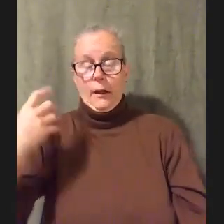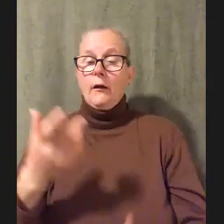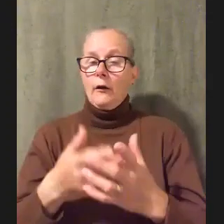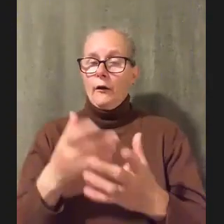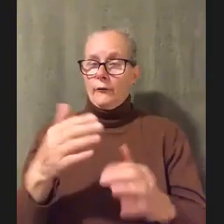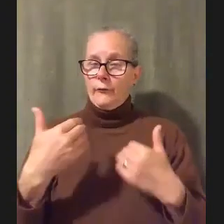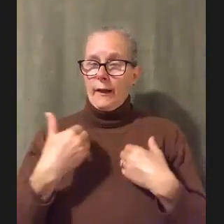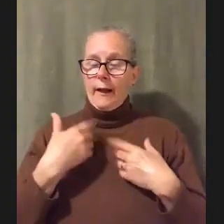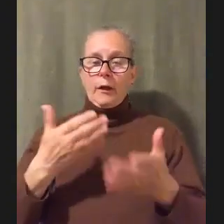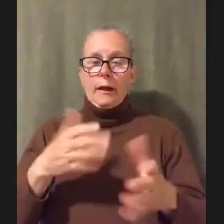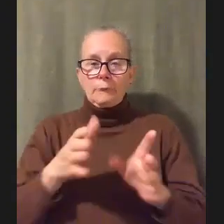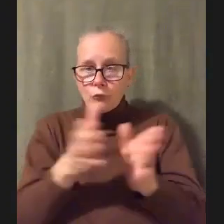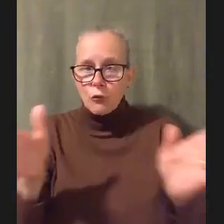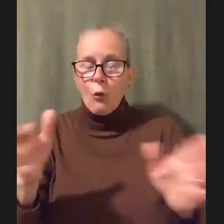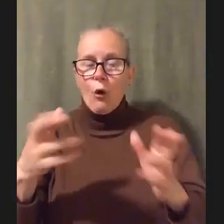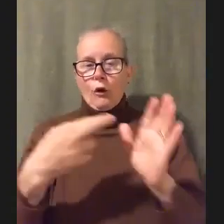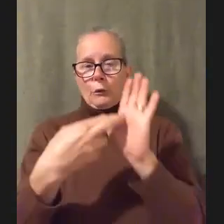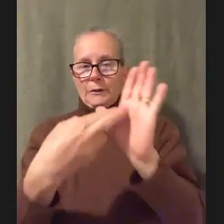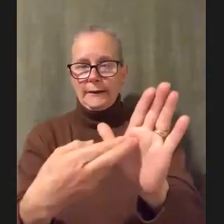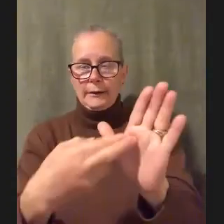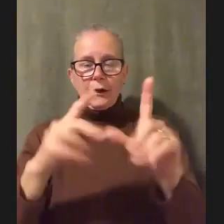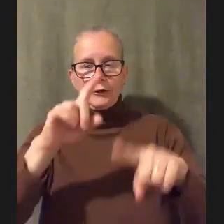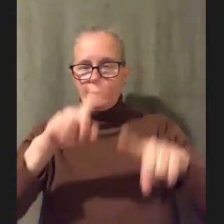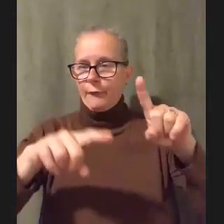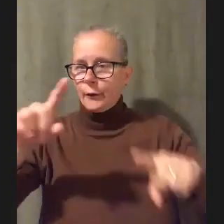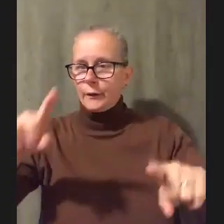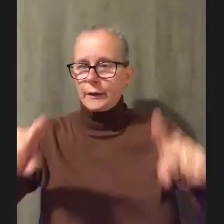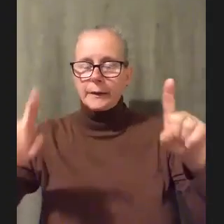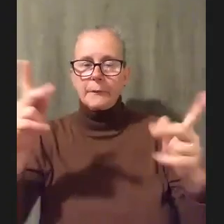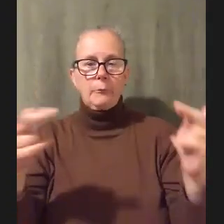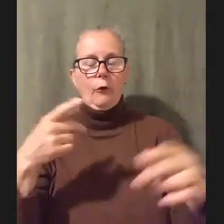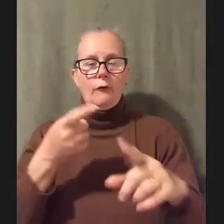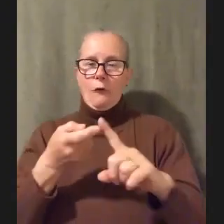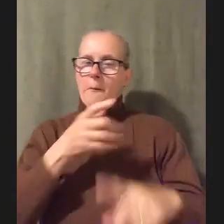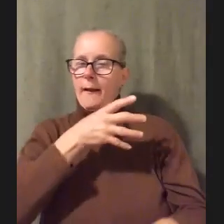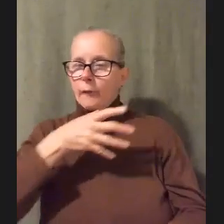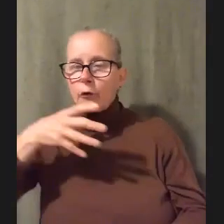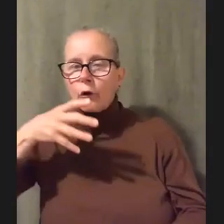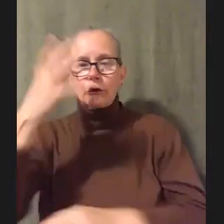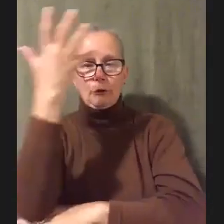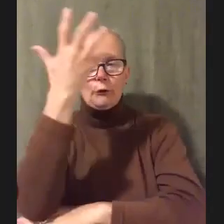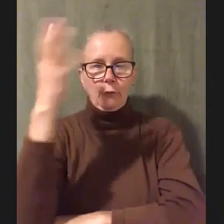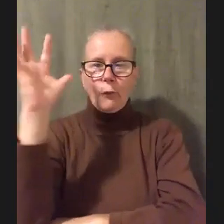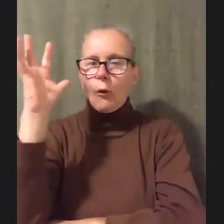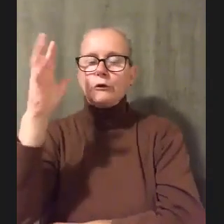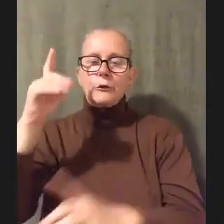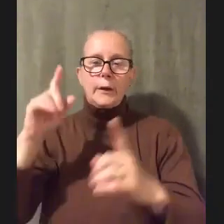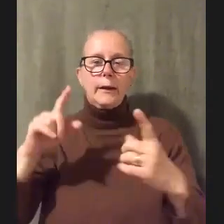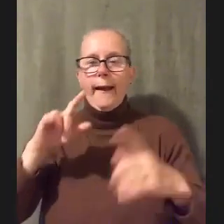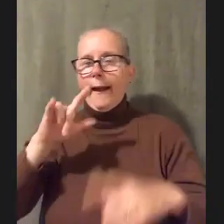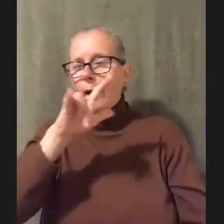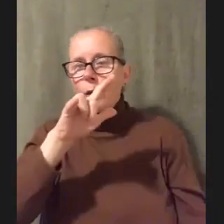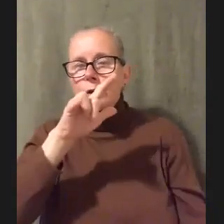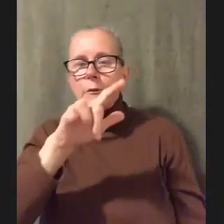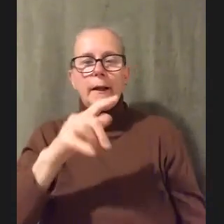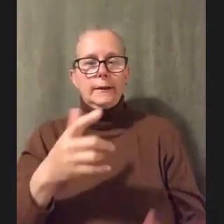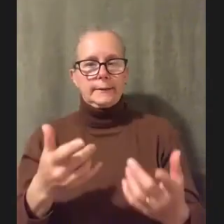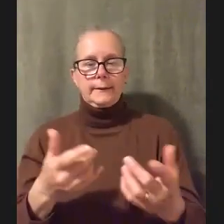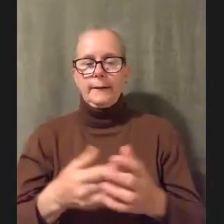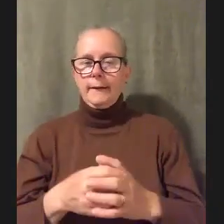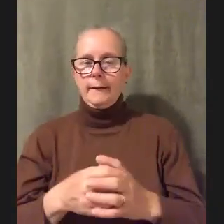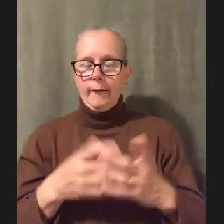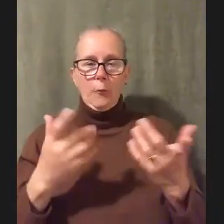broad representation across sectors from agriculture, forestry, all the way up to aerospace. All